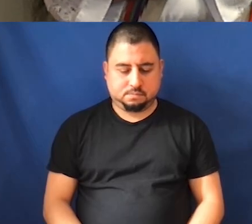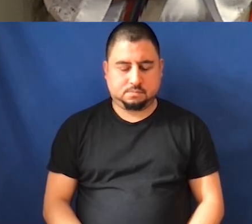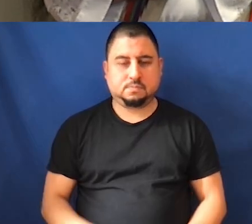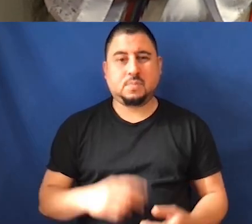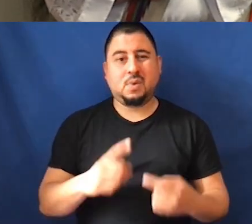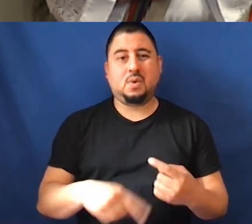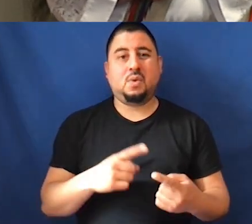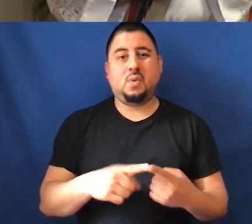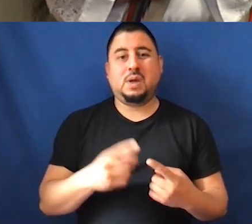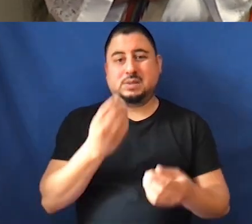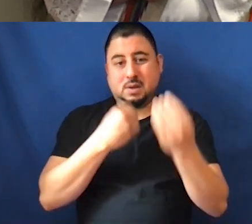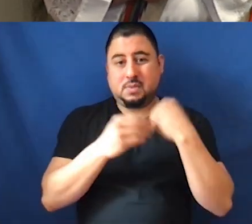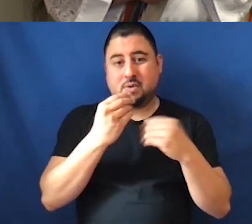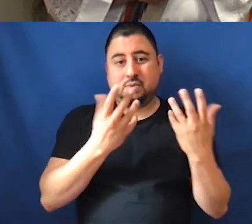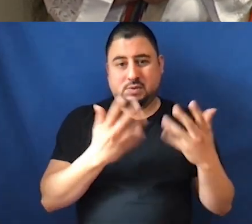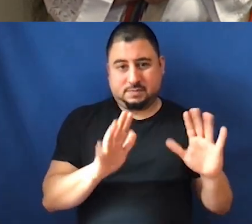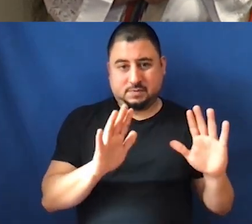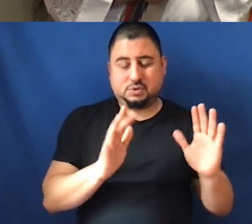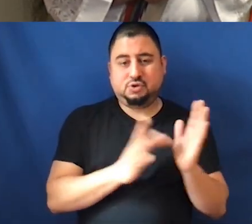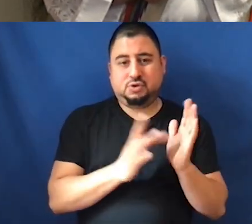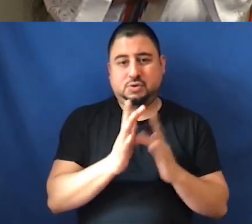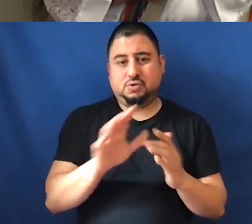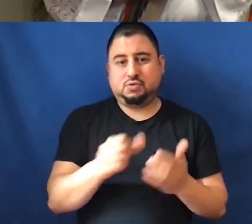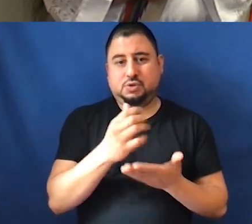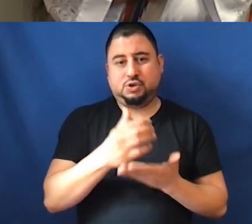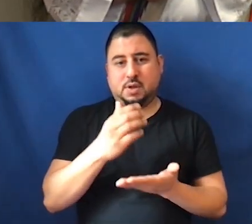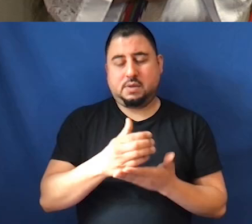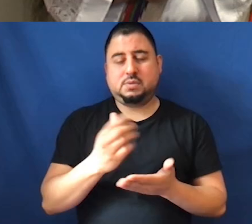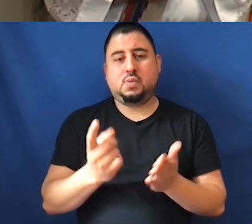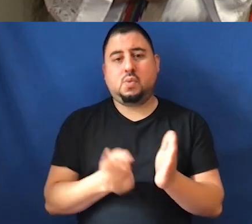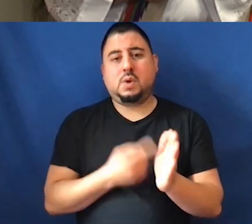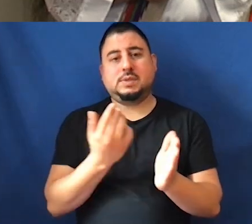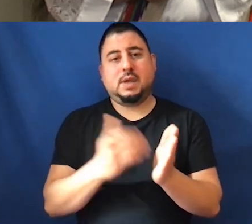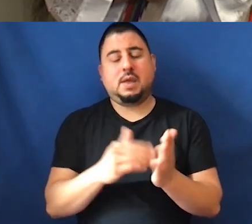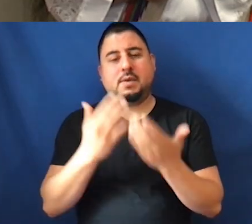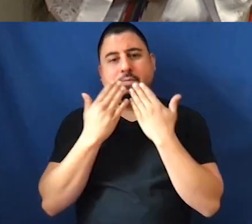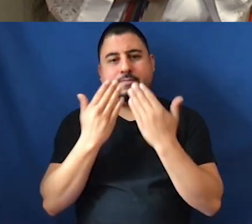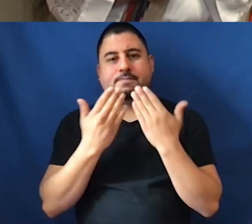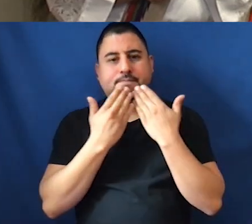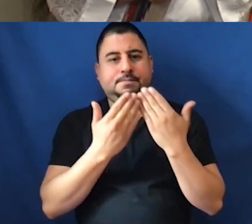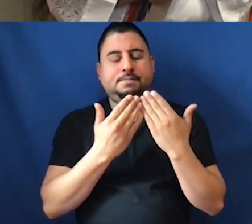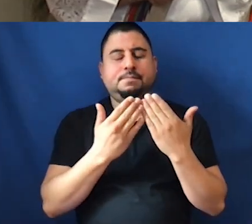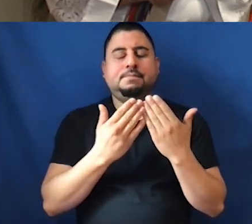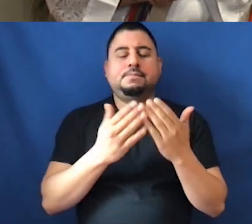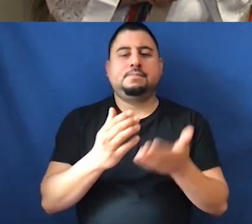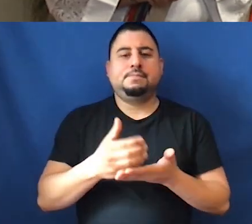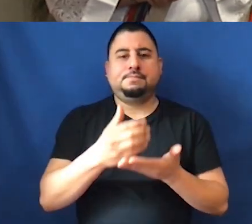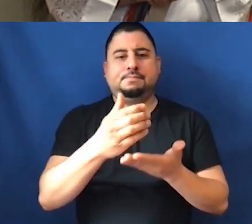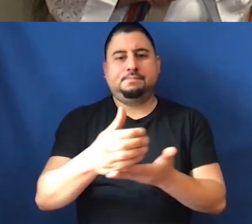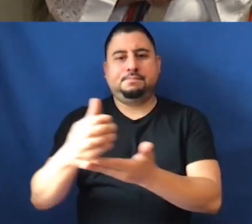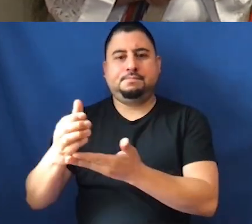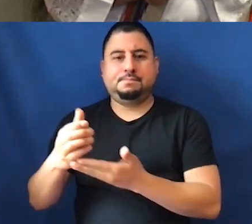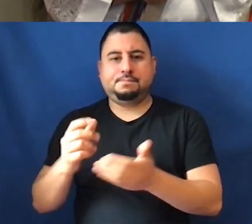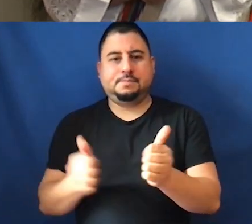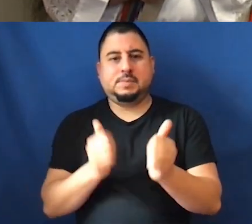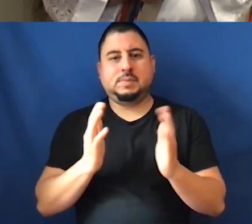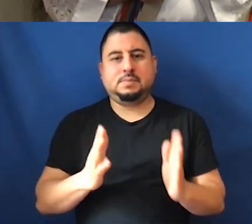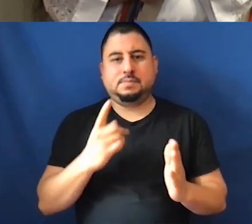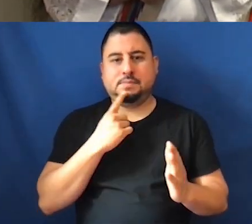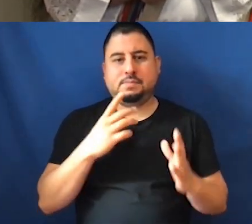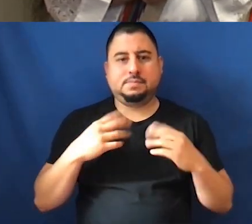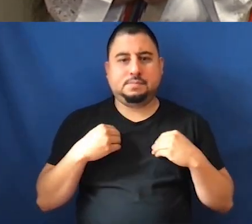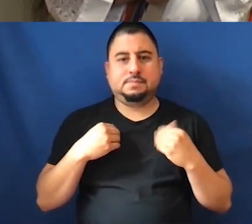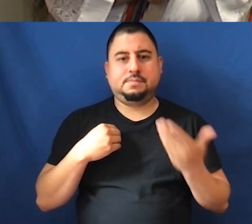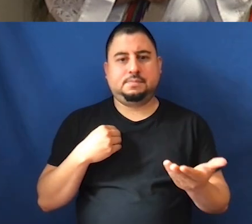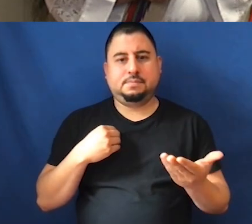In a similar way, when supper was ended, he took the chalice, and, once more giving thanks, he gave it to his disciples, saying, "Take